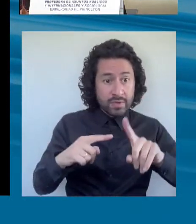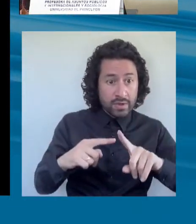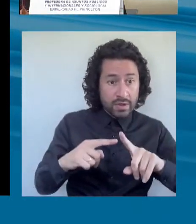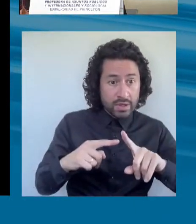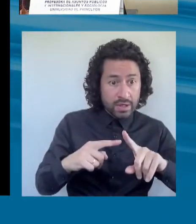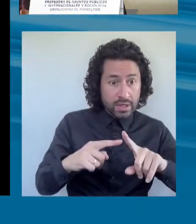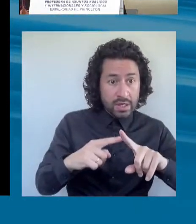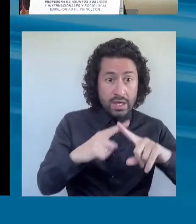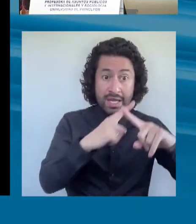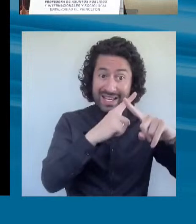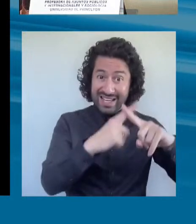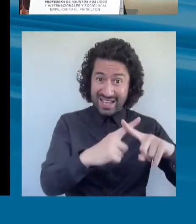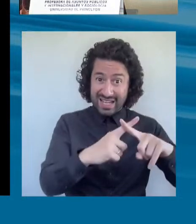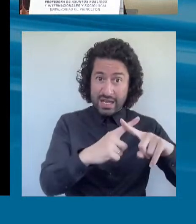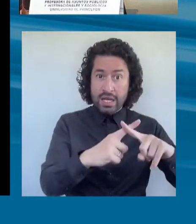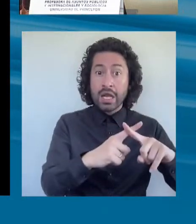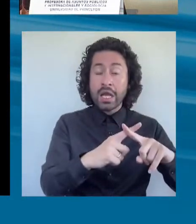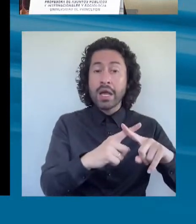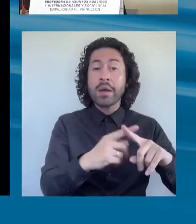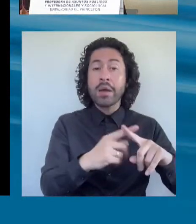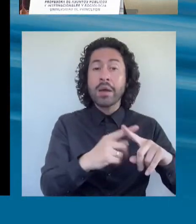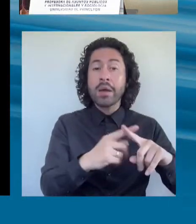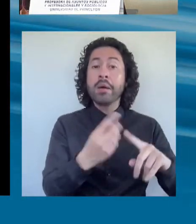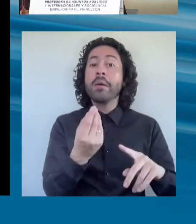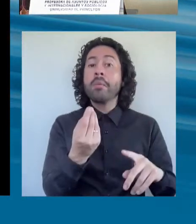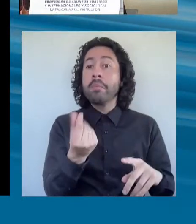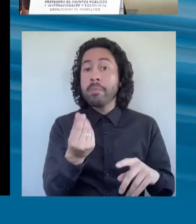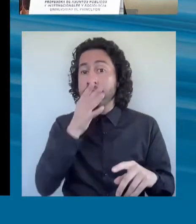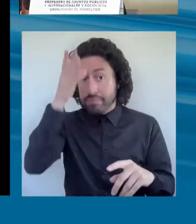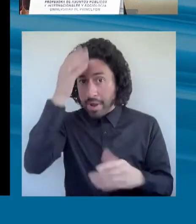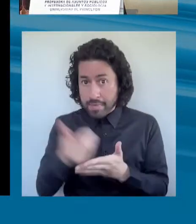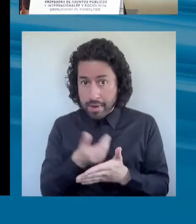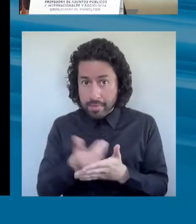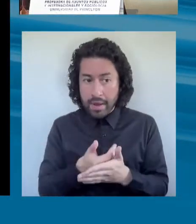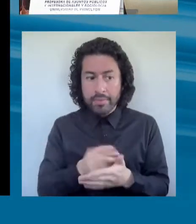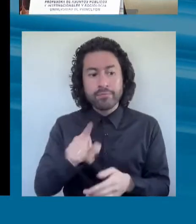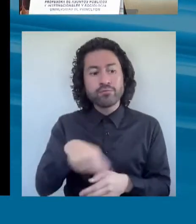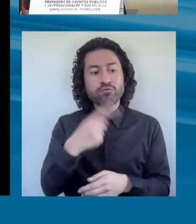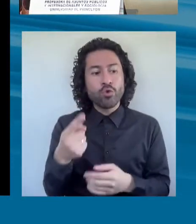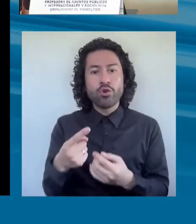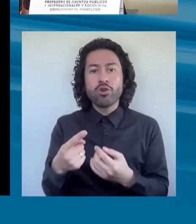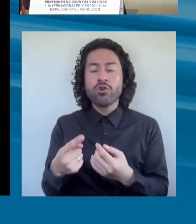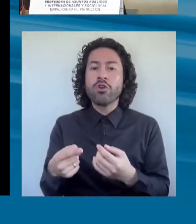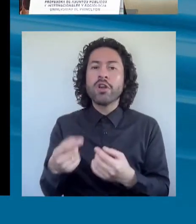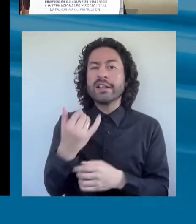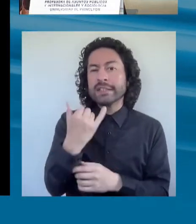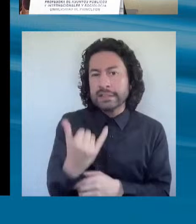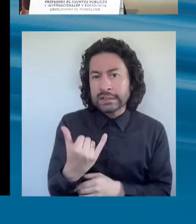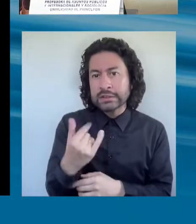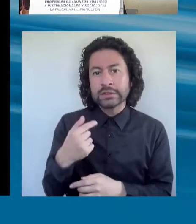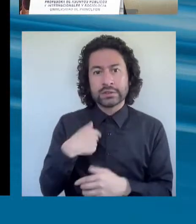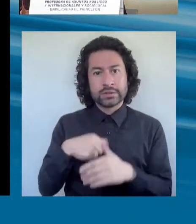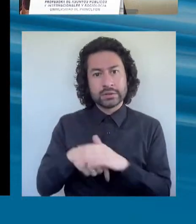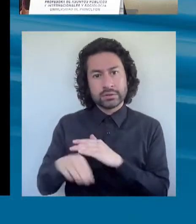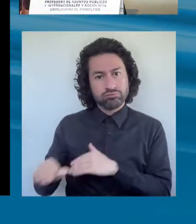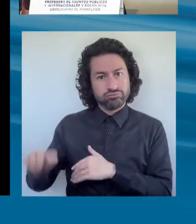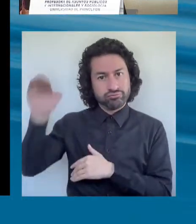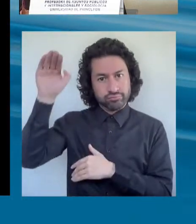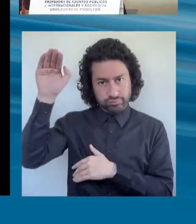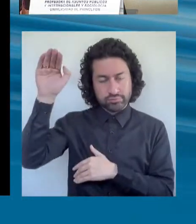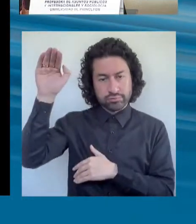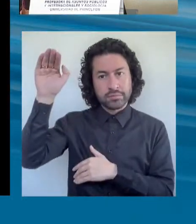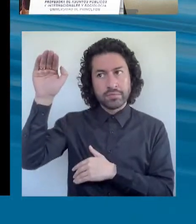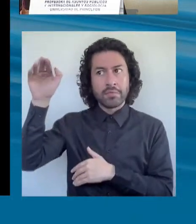figure. We have the income of parents in the x-axis and the income of